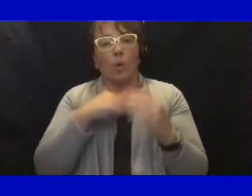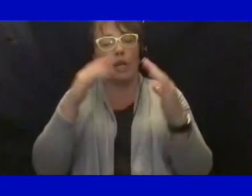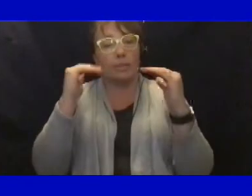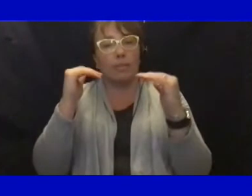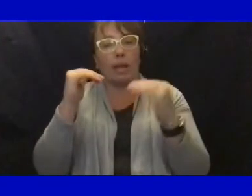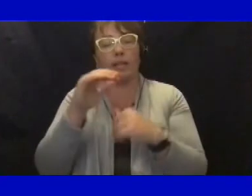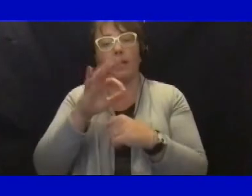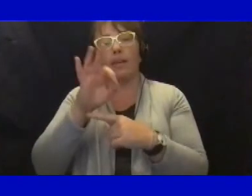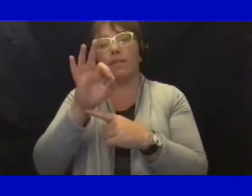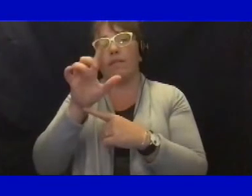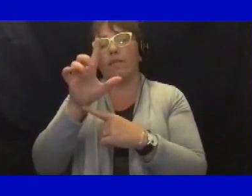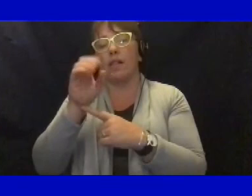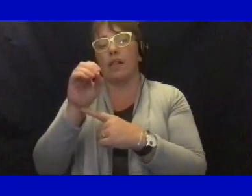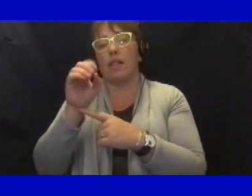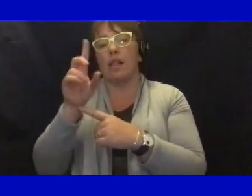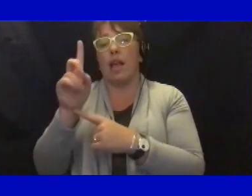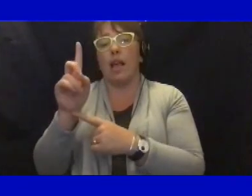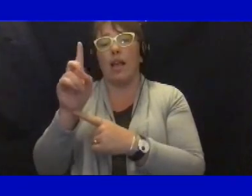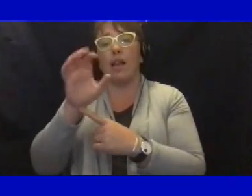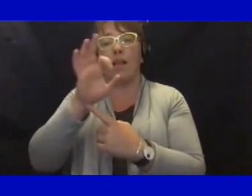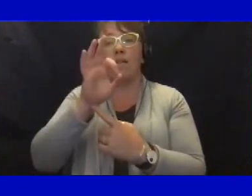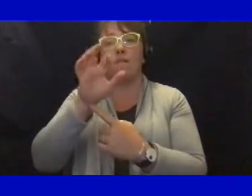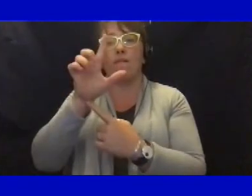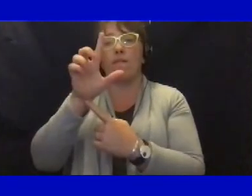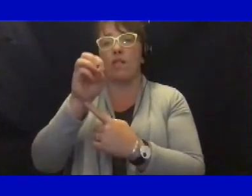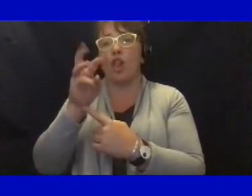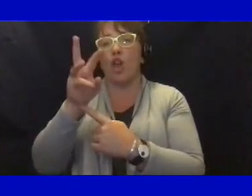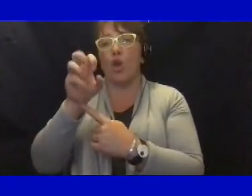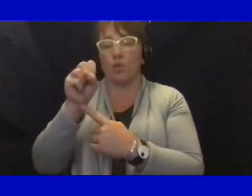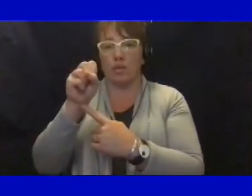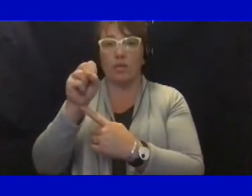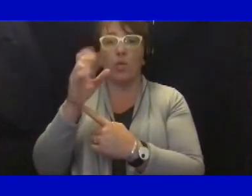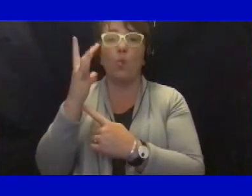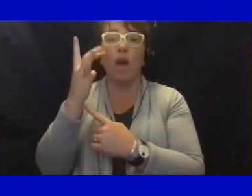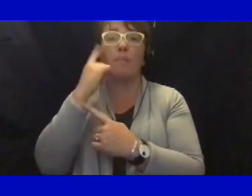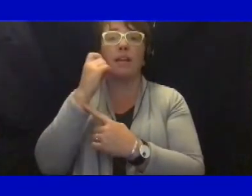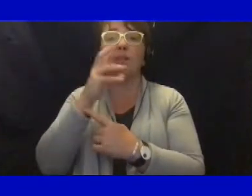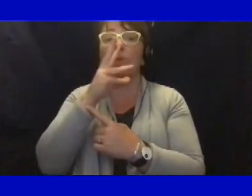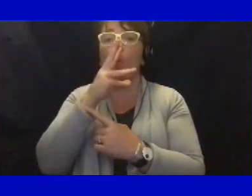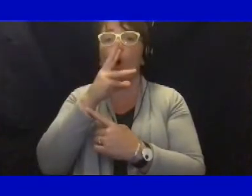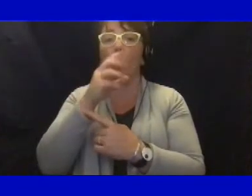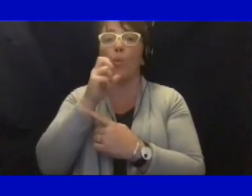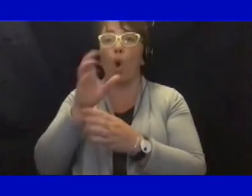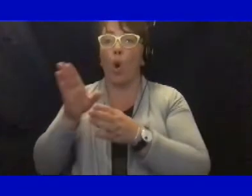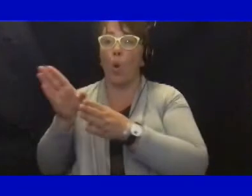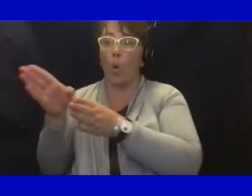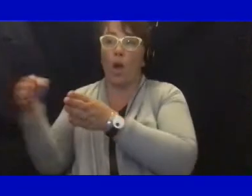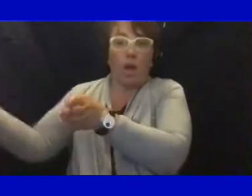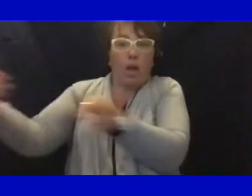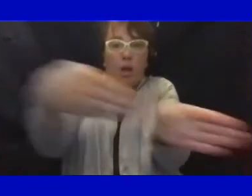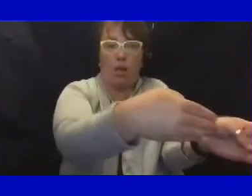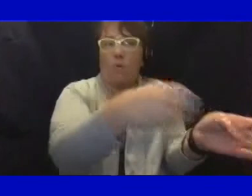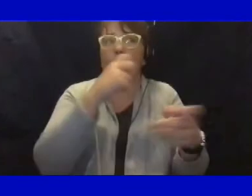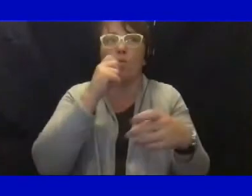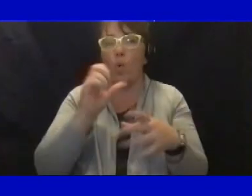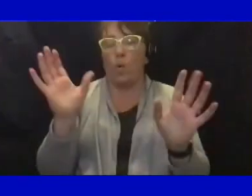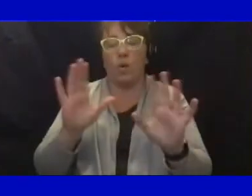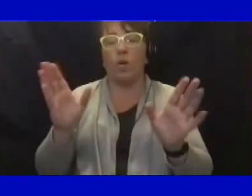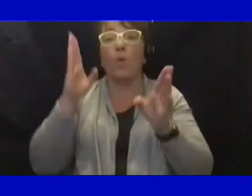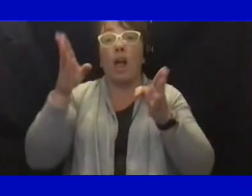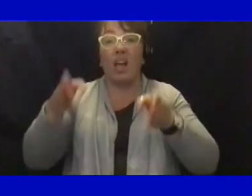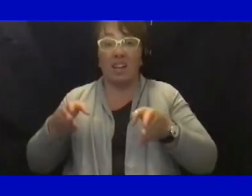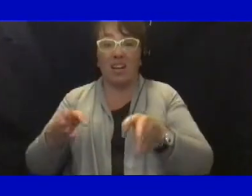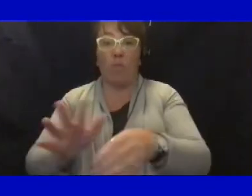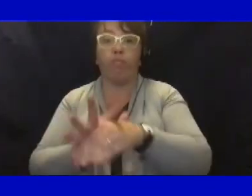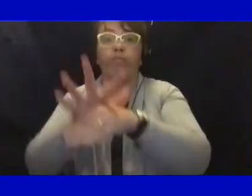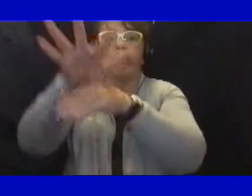that there's a chance that the water is not going to want to make that 90-degree turn, and it's going to come up out of the bank and impact